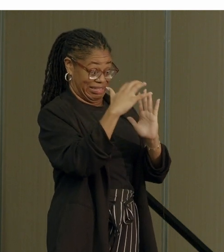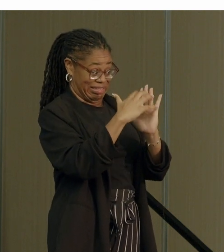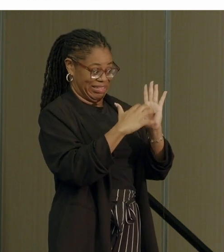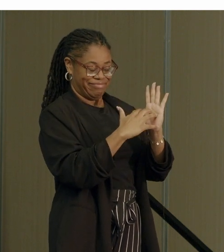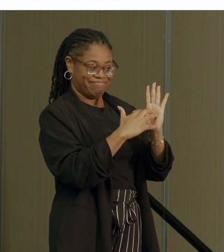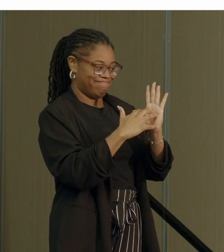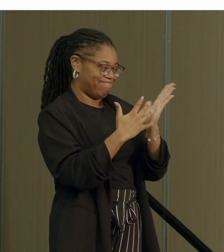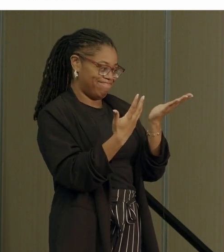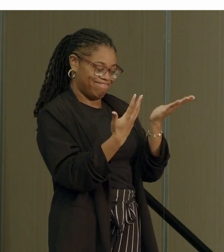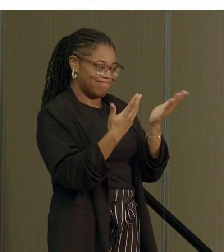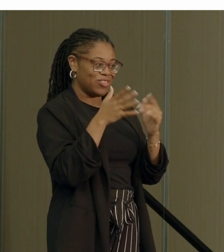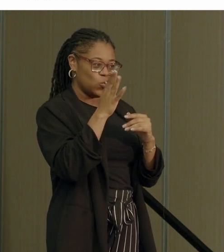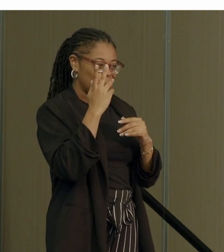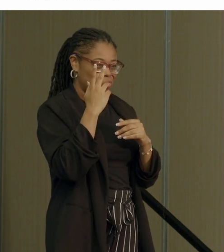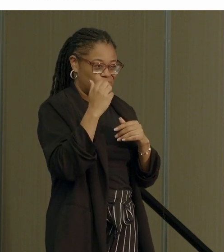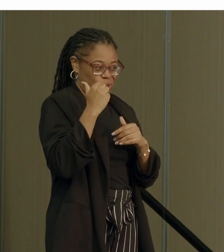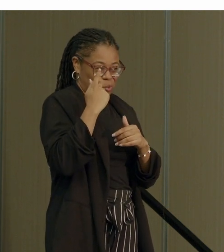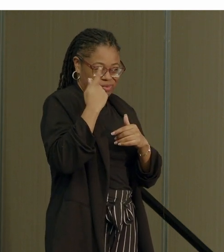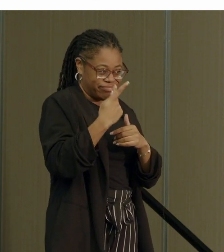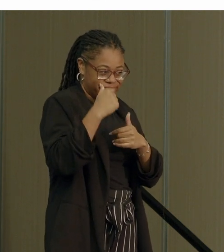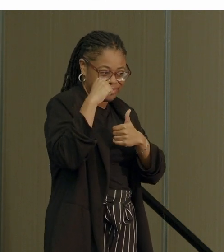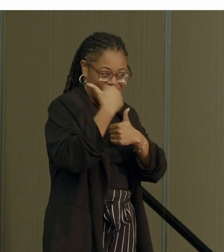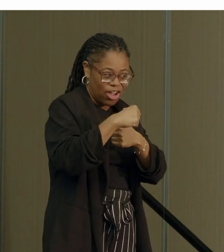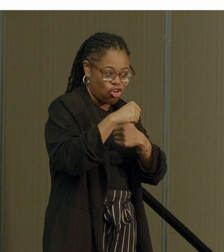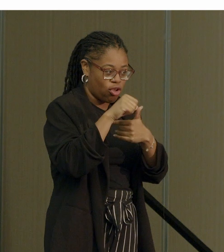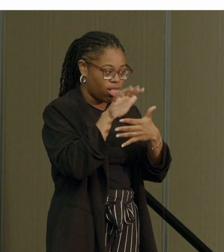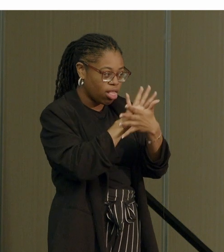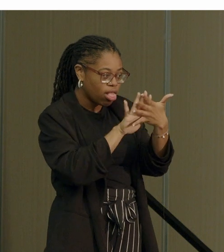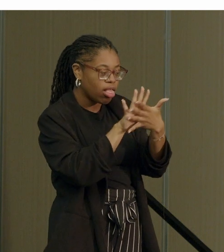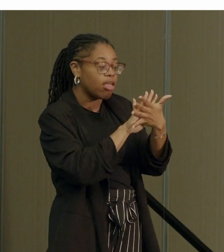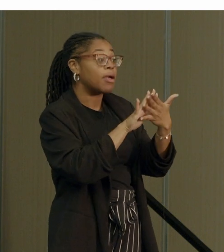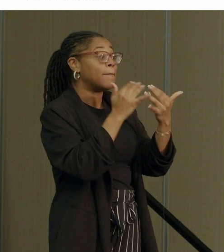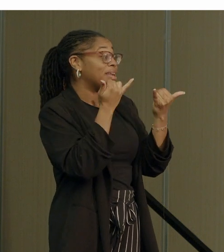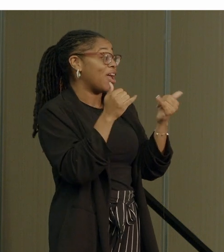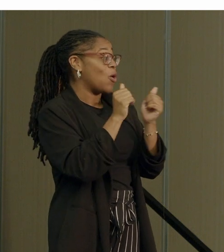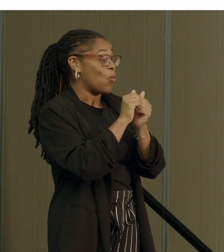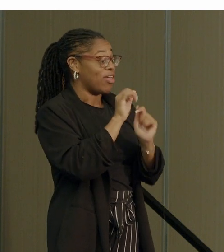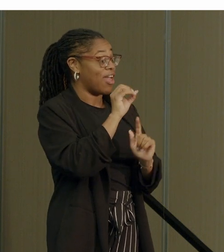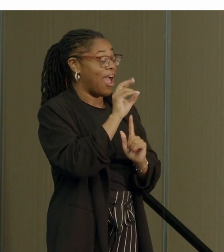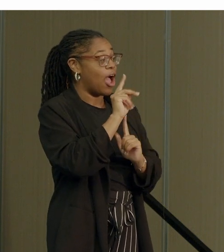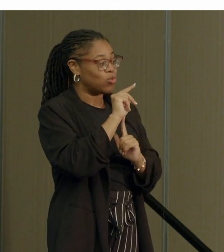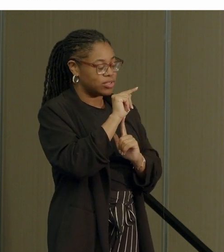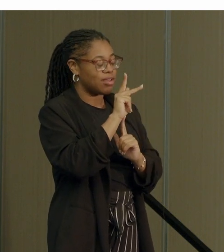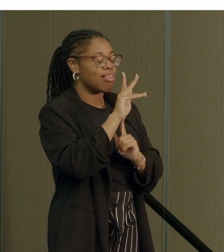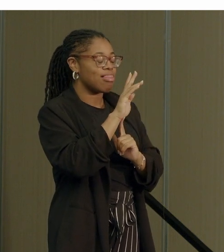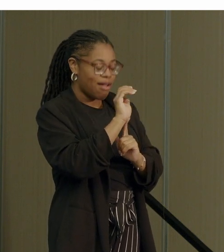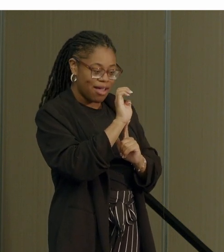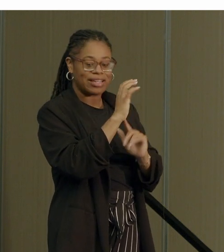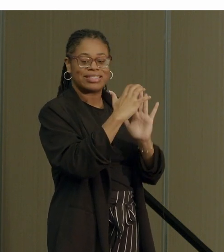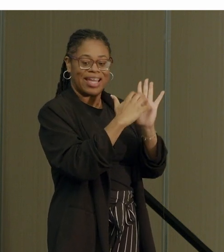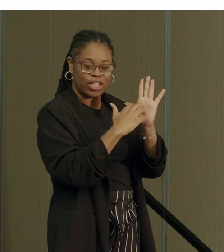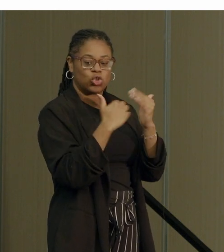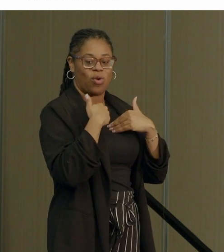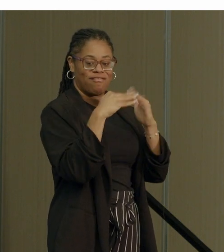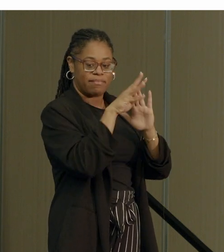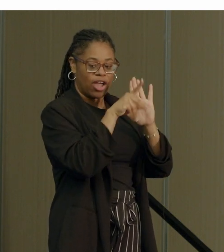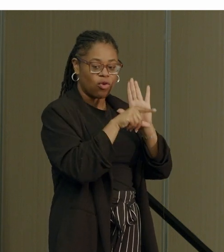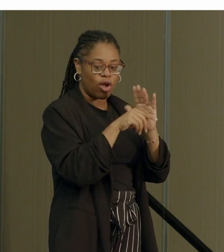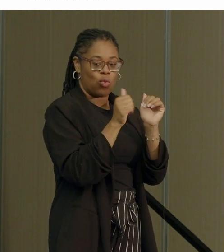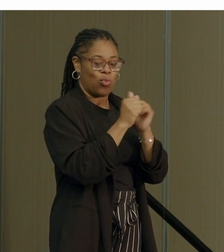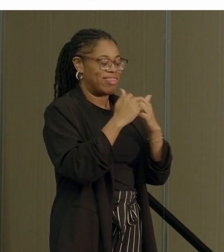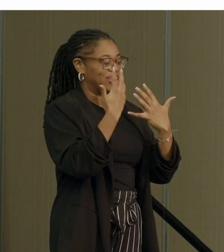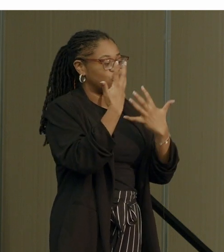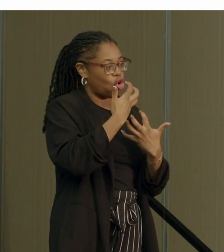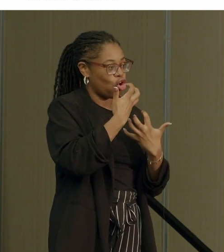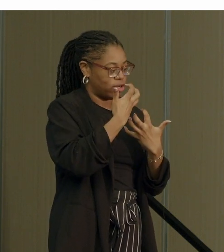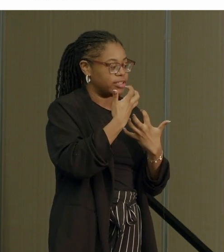the letters would kind of disappear into the background. But now with outline text, you have a background there to add this stark